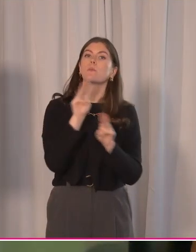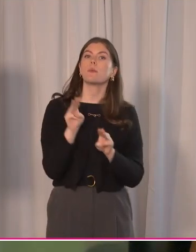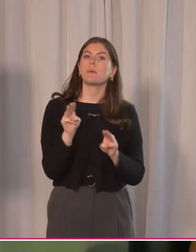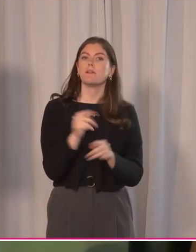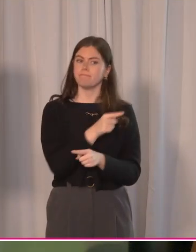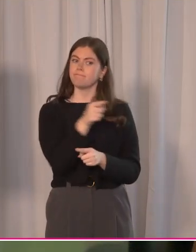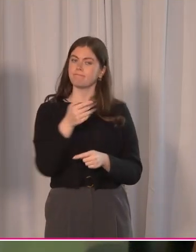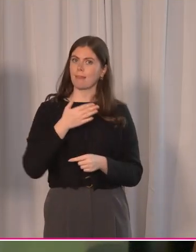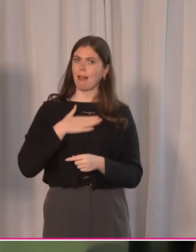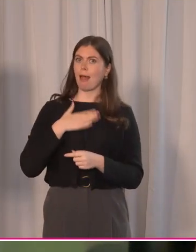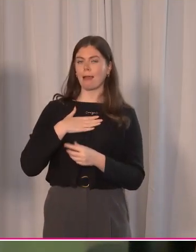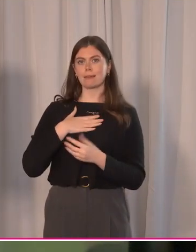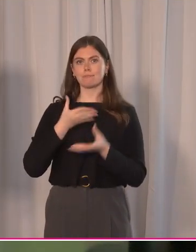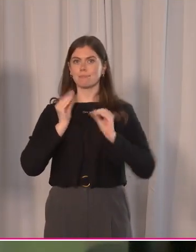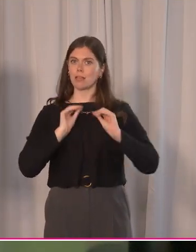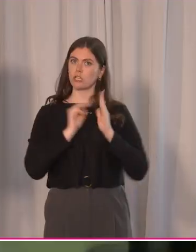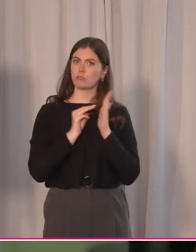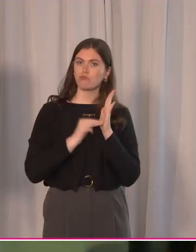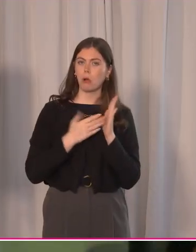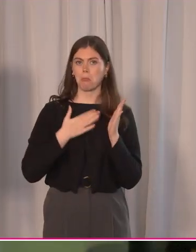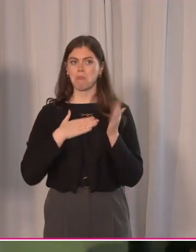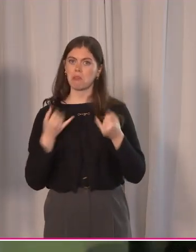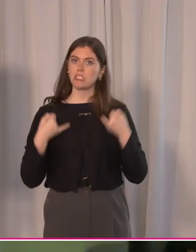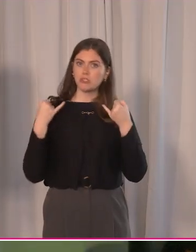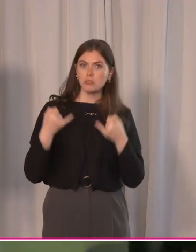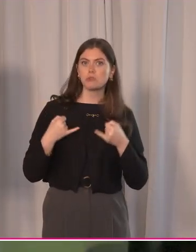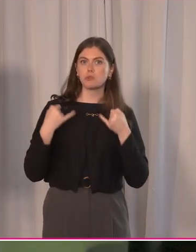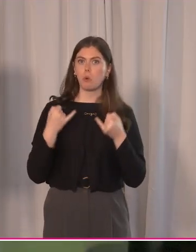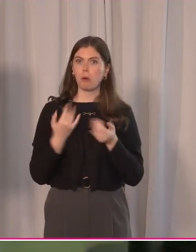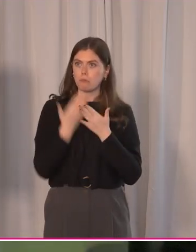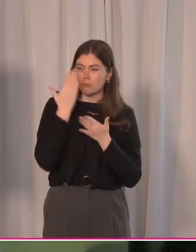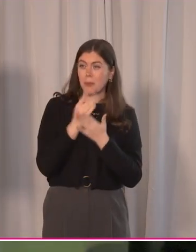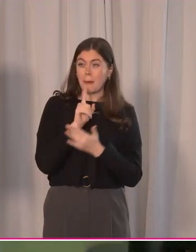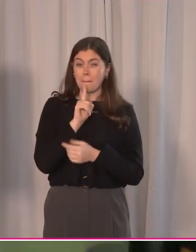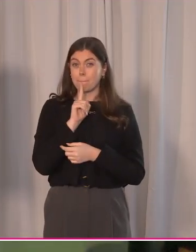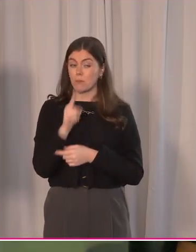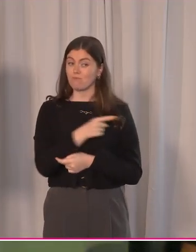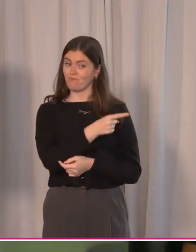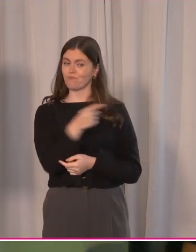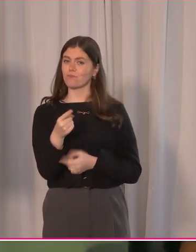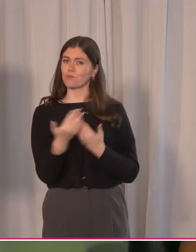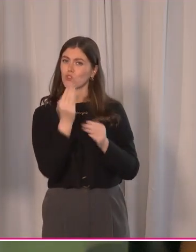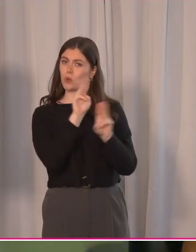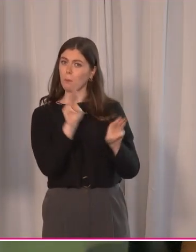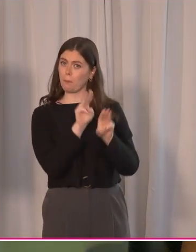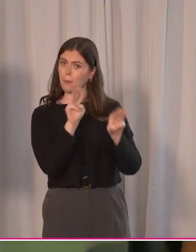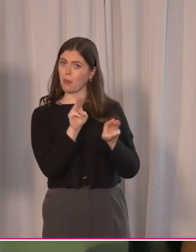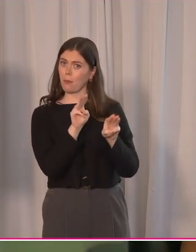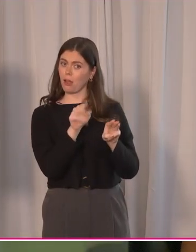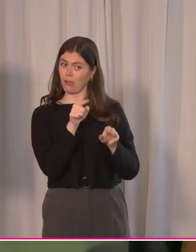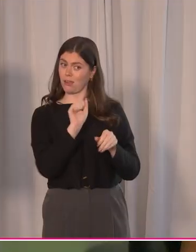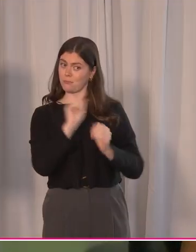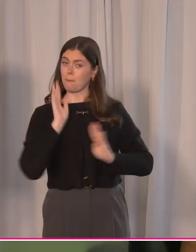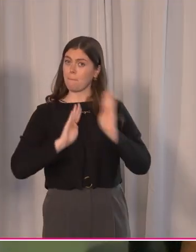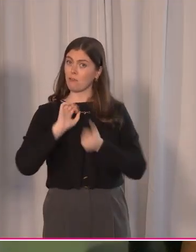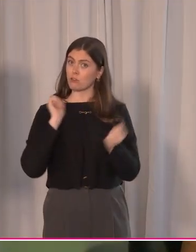they like the education programs, they enjoy them, but whether they actually bring about behaviour